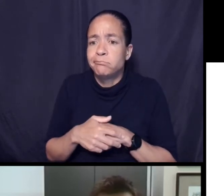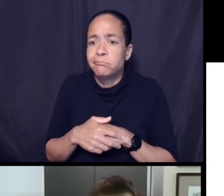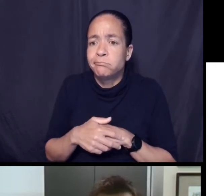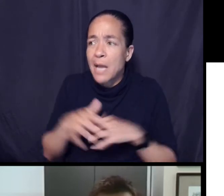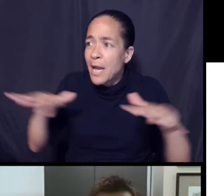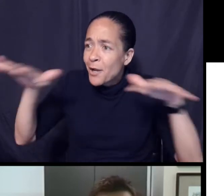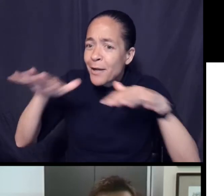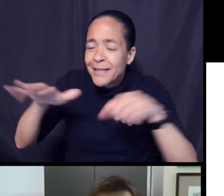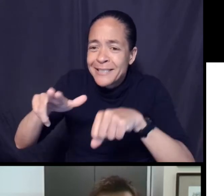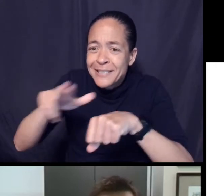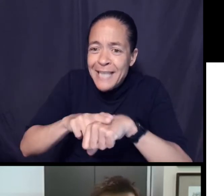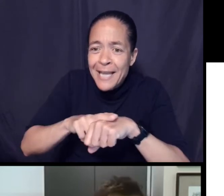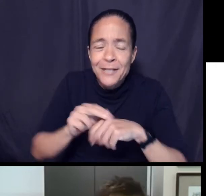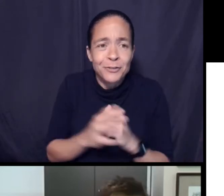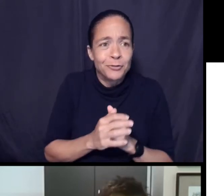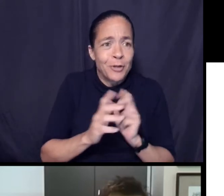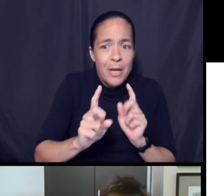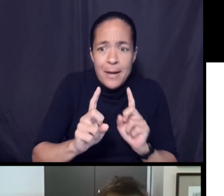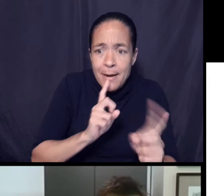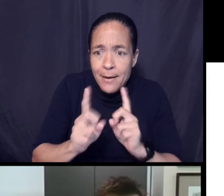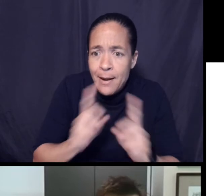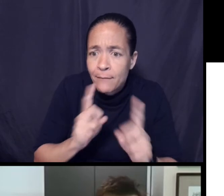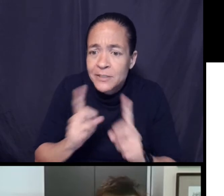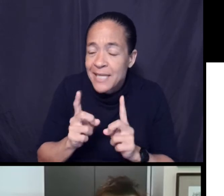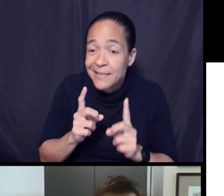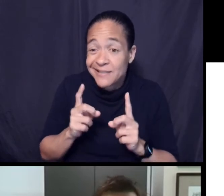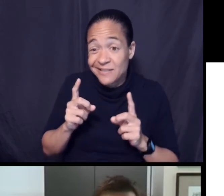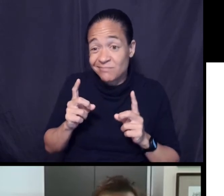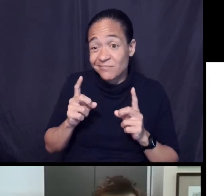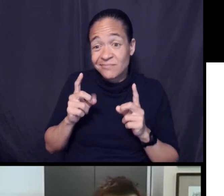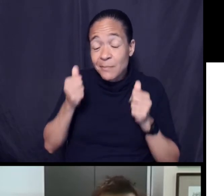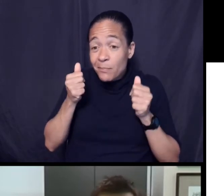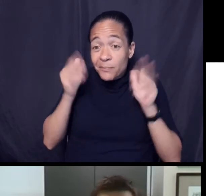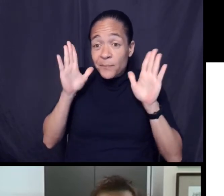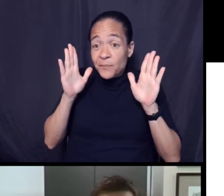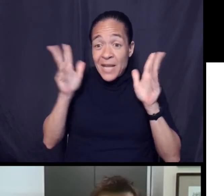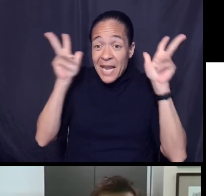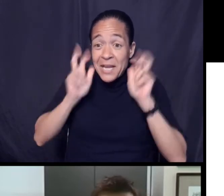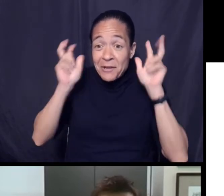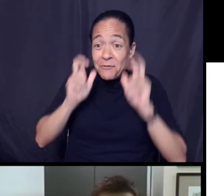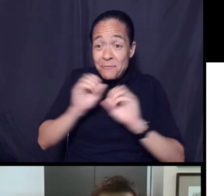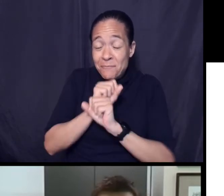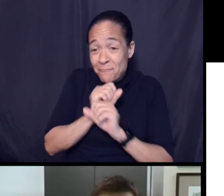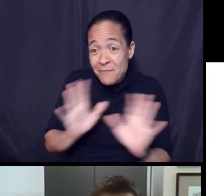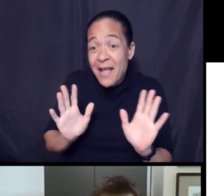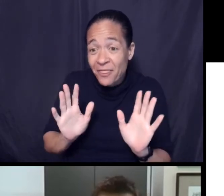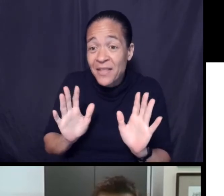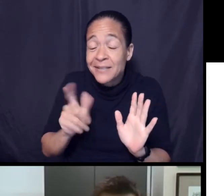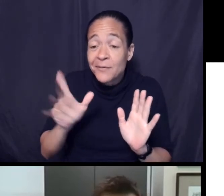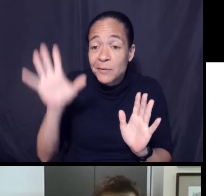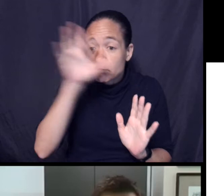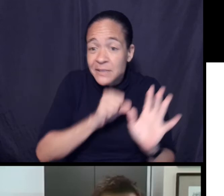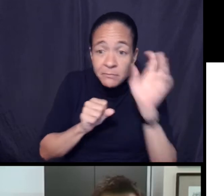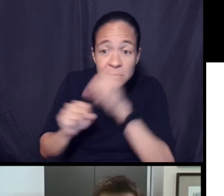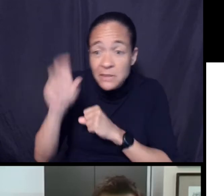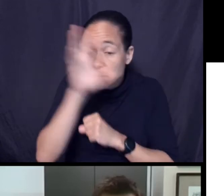that are critical for development of speech and language, education, all those types of things can be missed